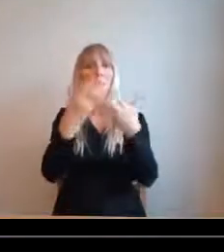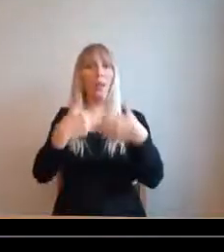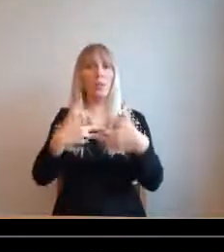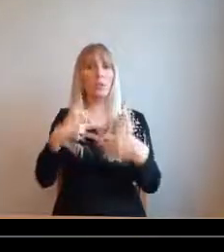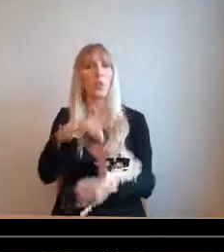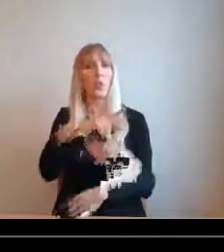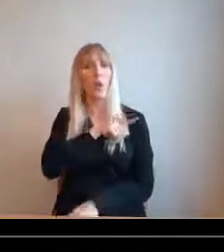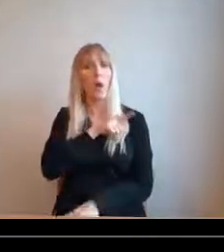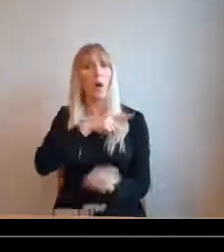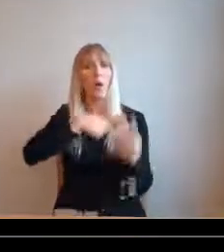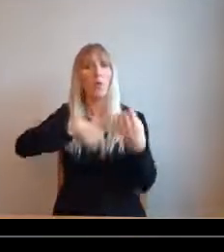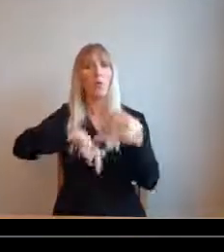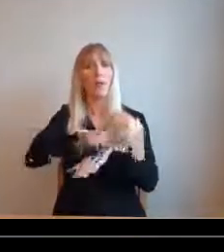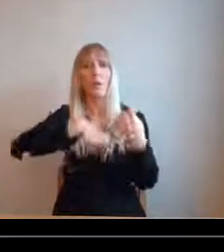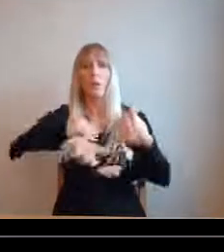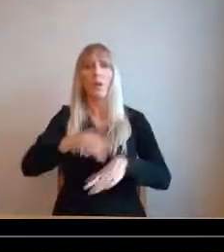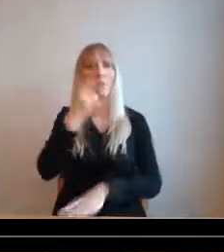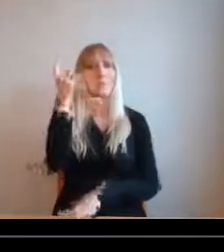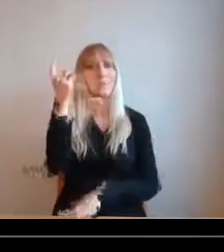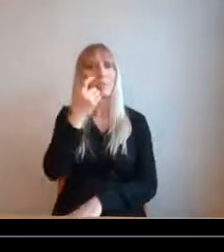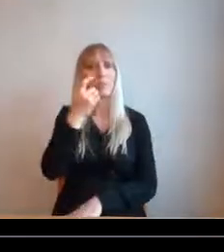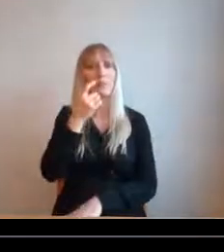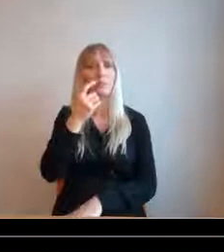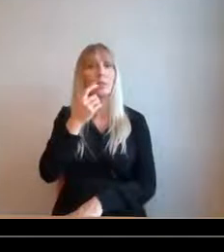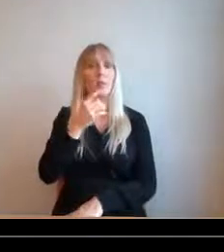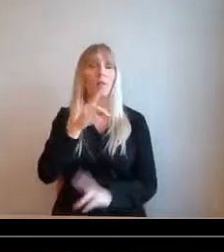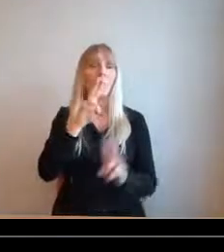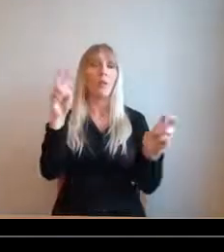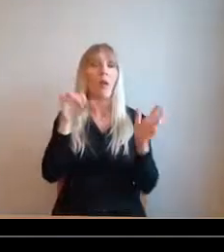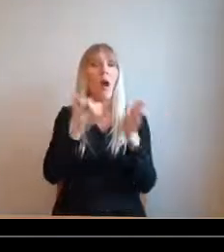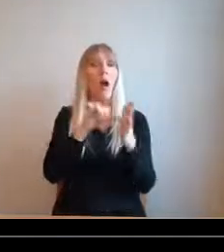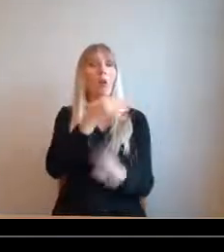have we not considered hard shoulders?